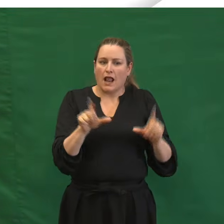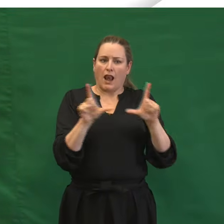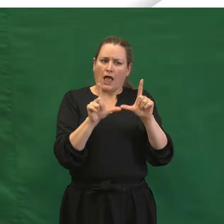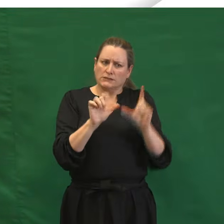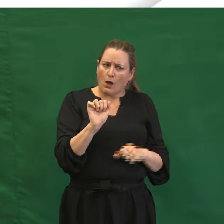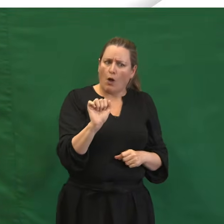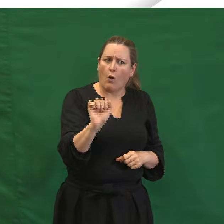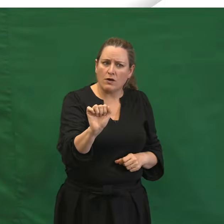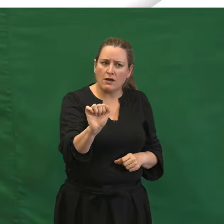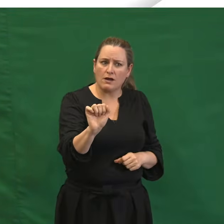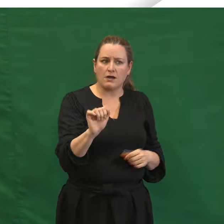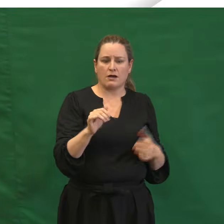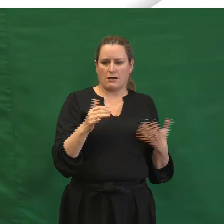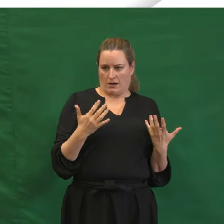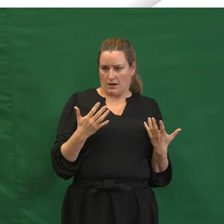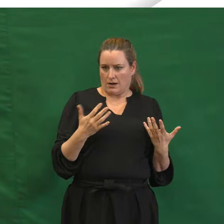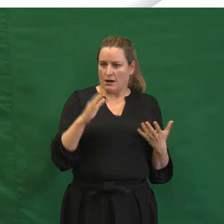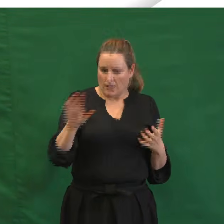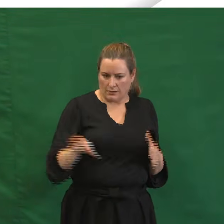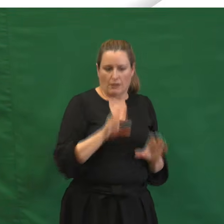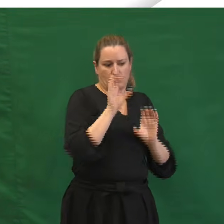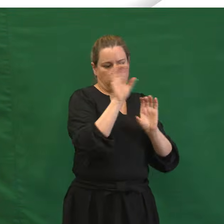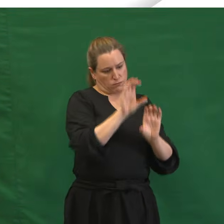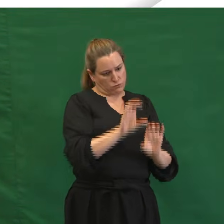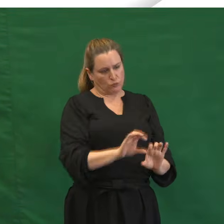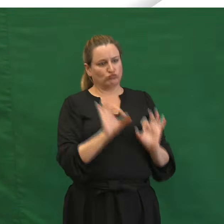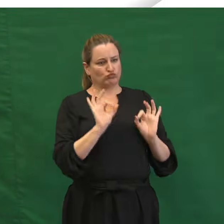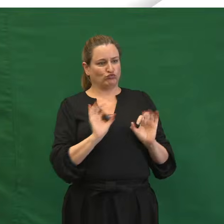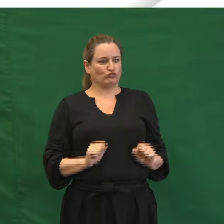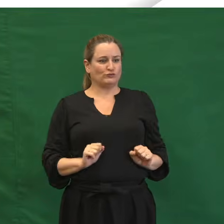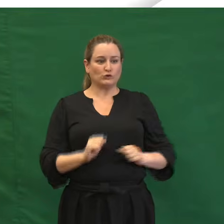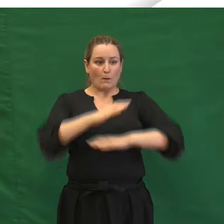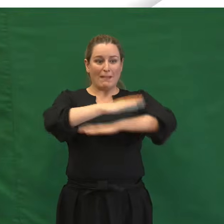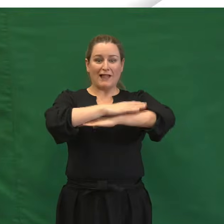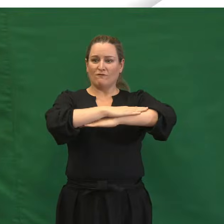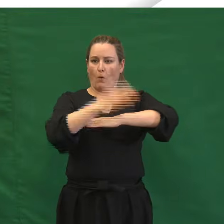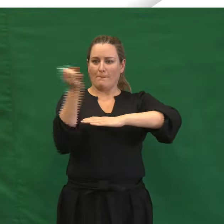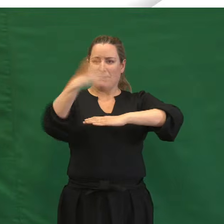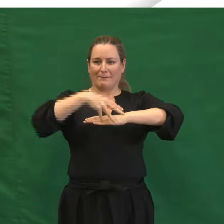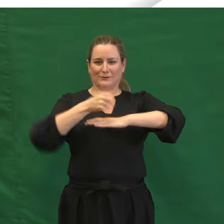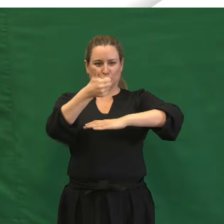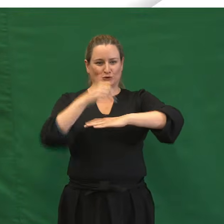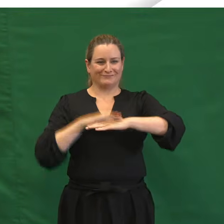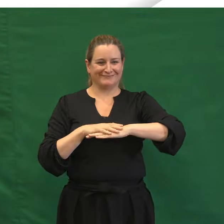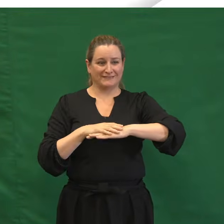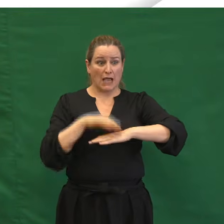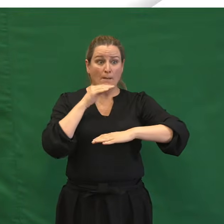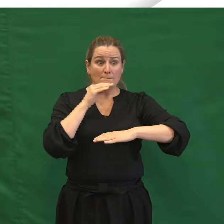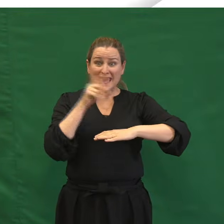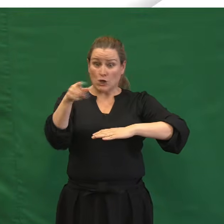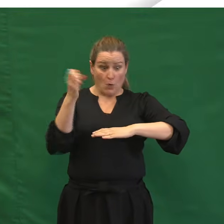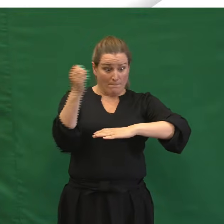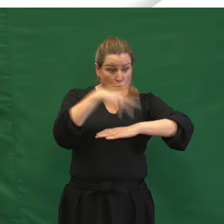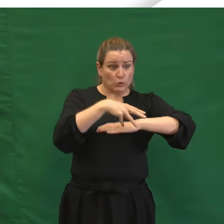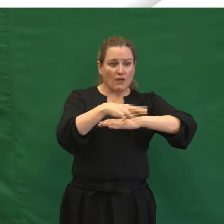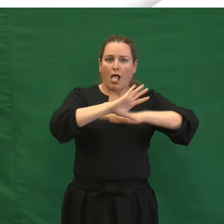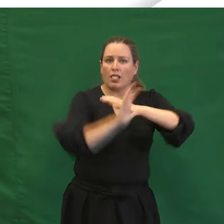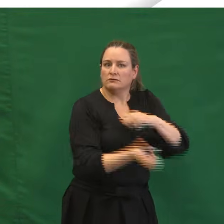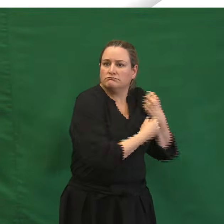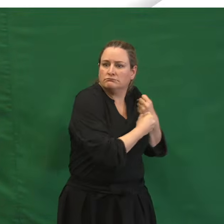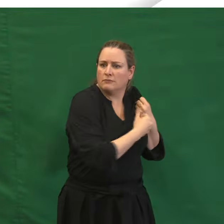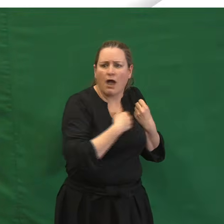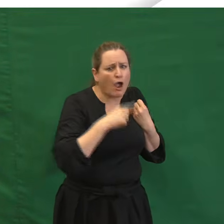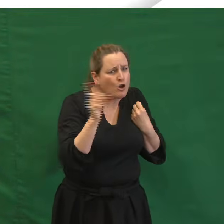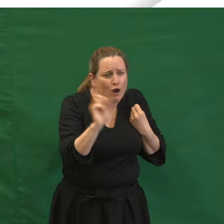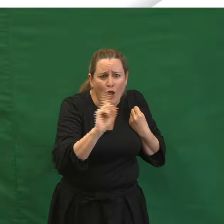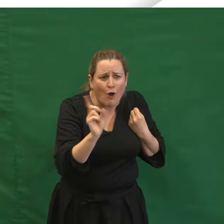the technologies. But that doesn't say that when you put something in the sign bank, it's no longer yours. In many ways, it actually makes